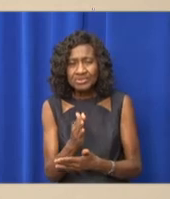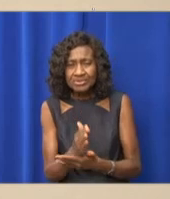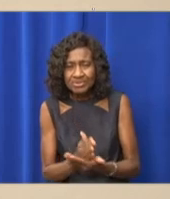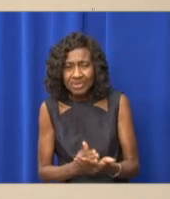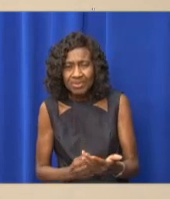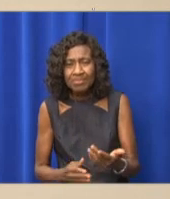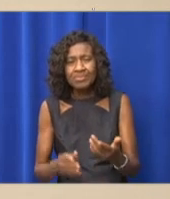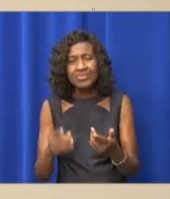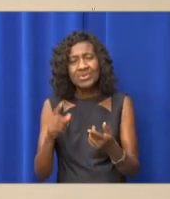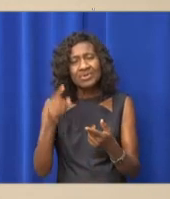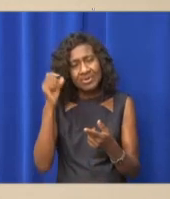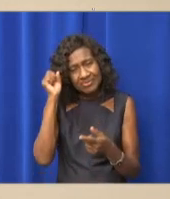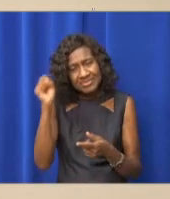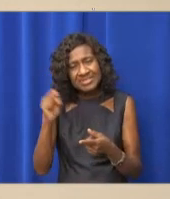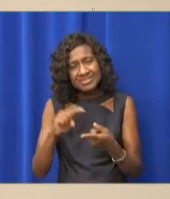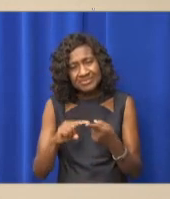me